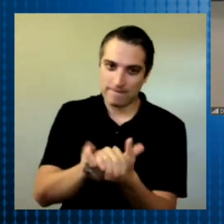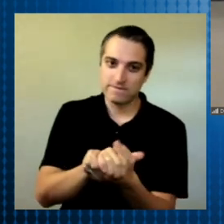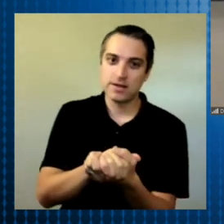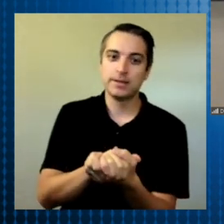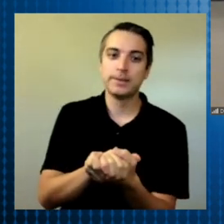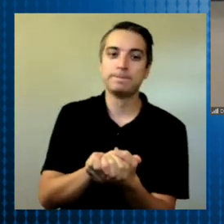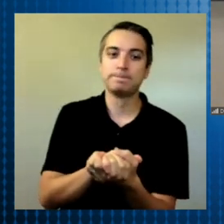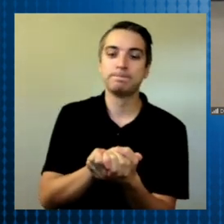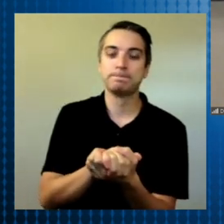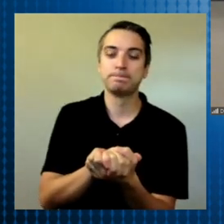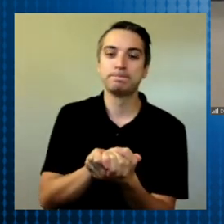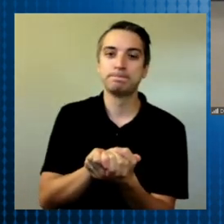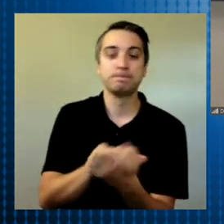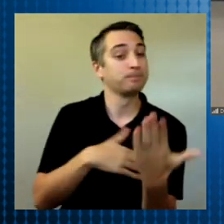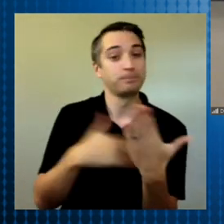No matter where you're from,